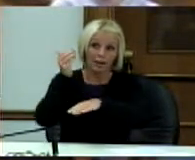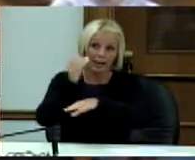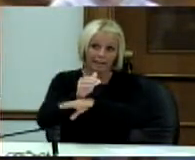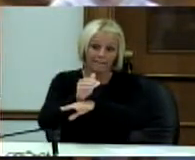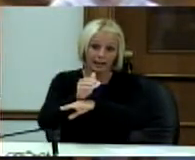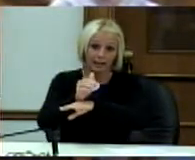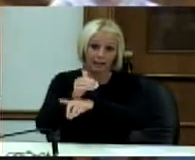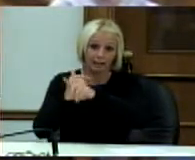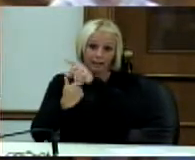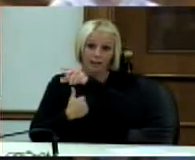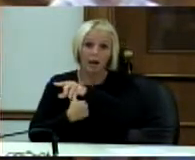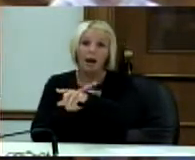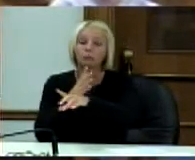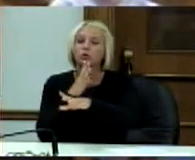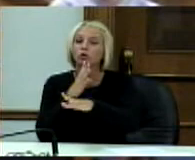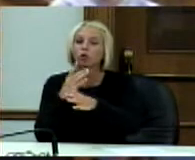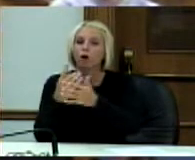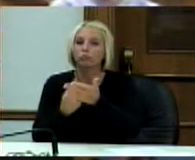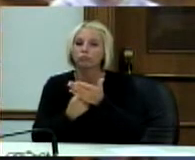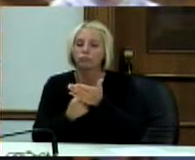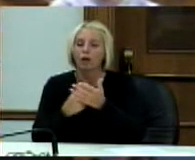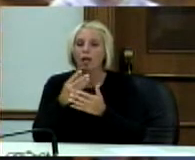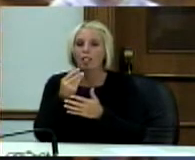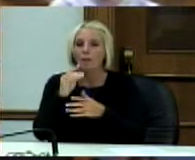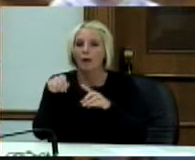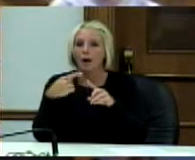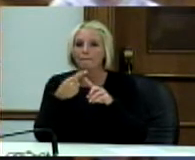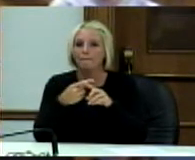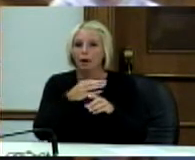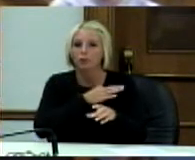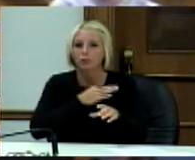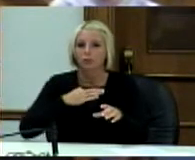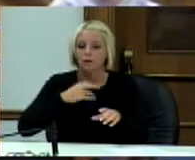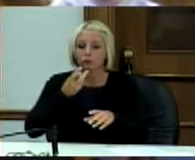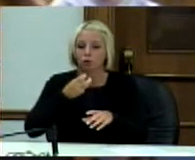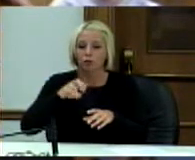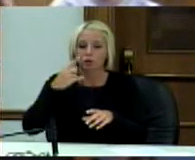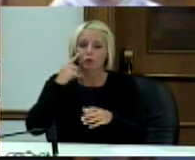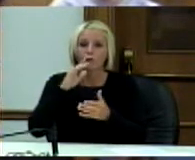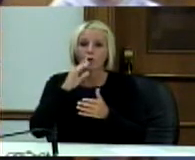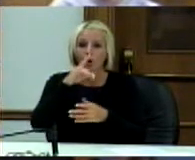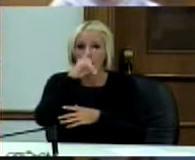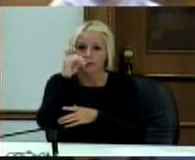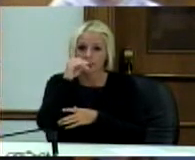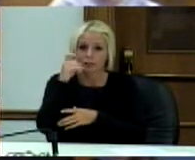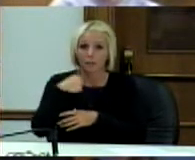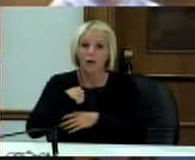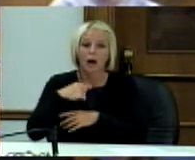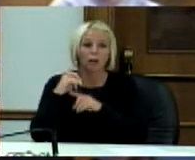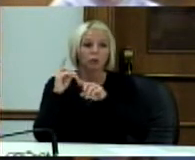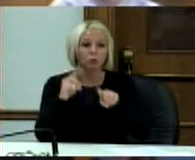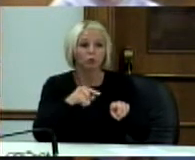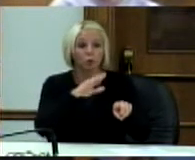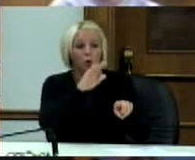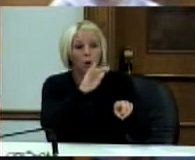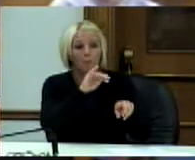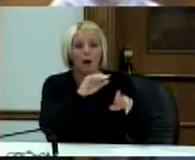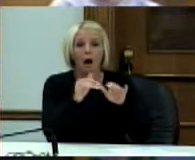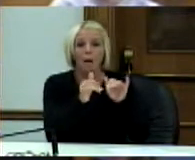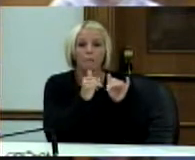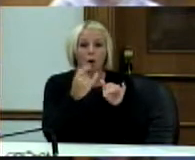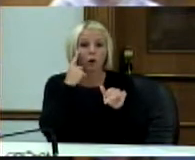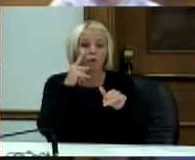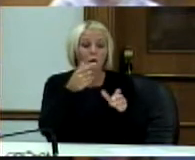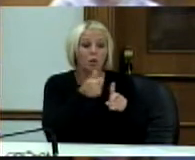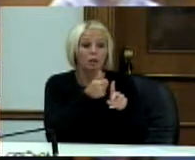Good evening. I am just going to talk a little bit about staff transition for the summer. I just went to a goodbye party for